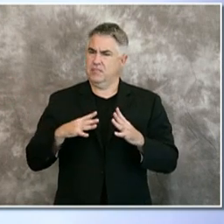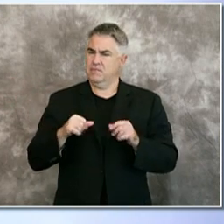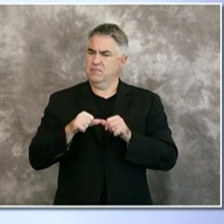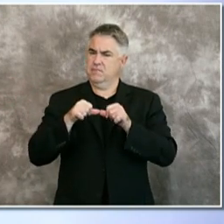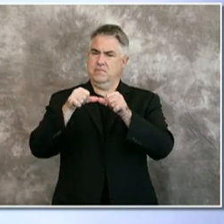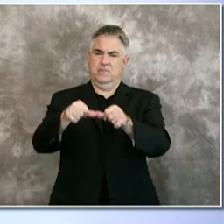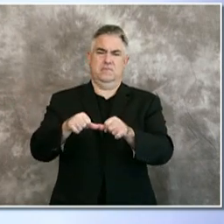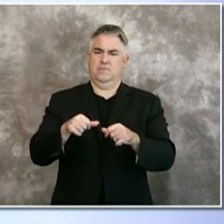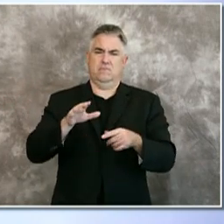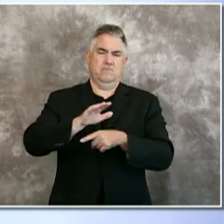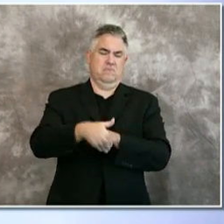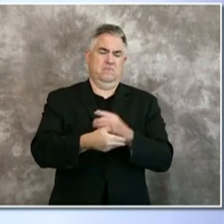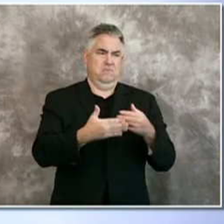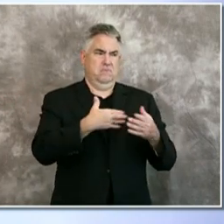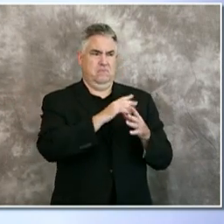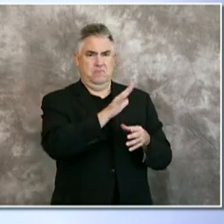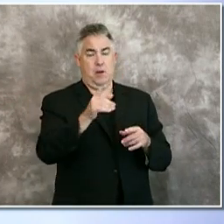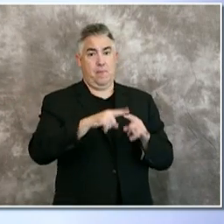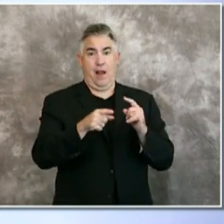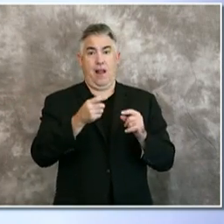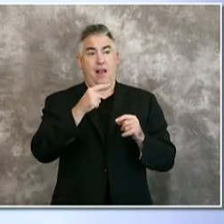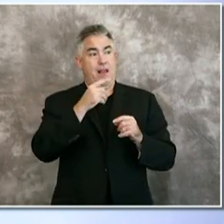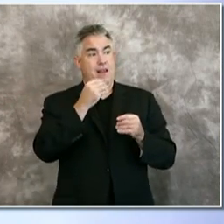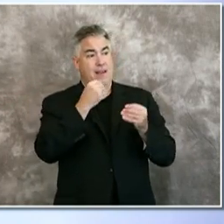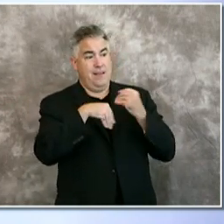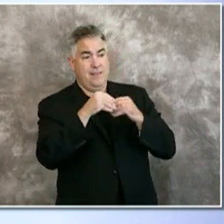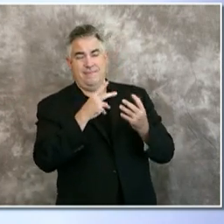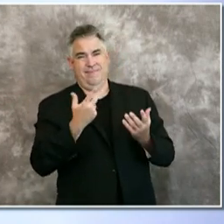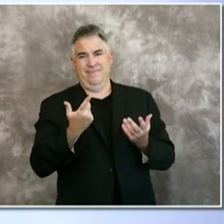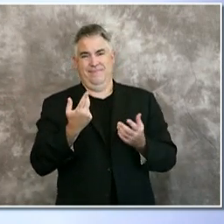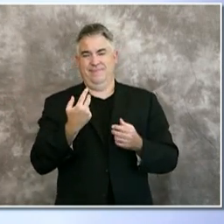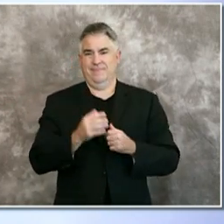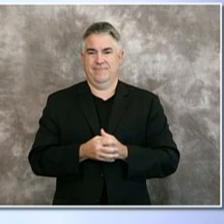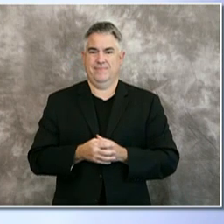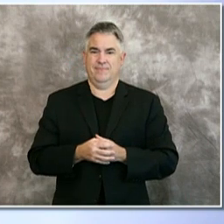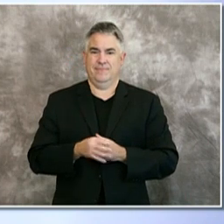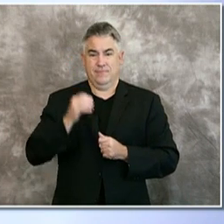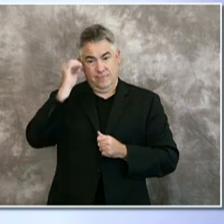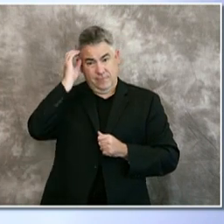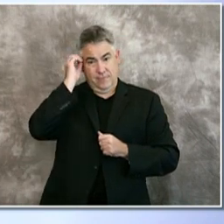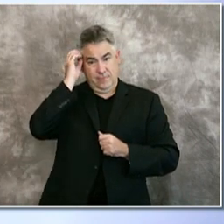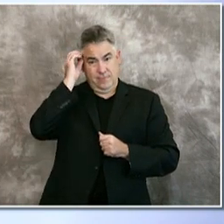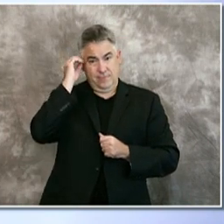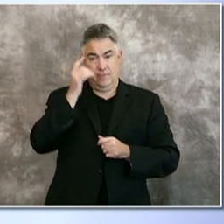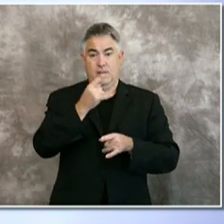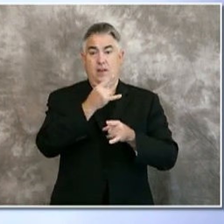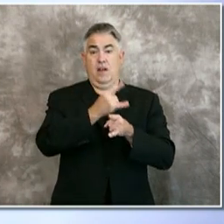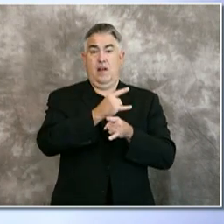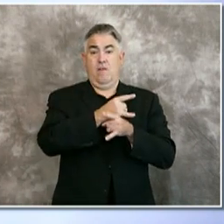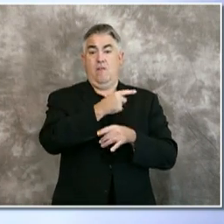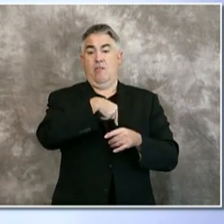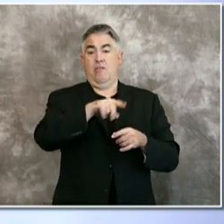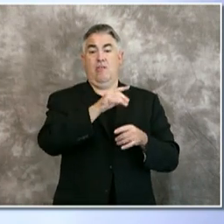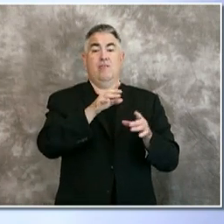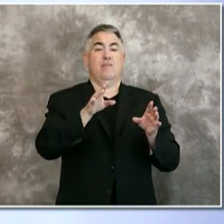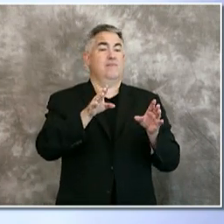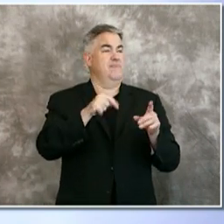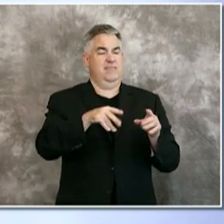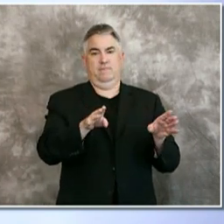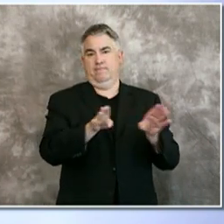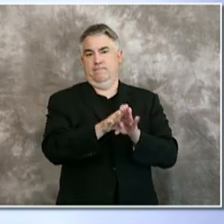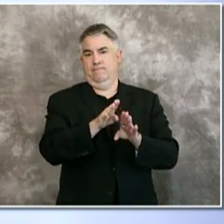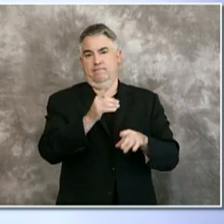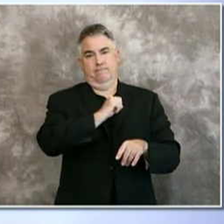cycle. Bars, breweries, brew pubs, and pubs that do not serve food must close all operations, even if